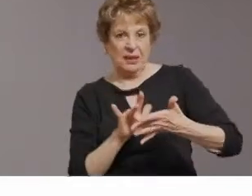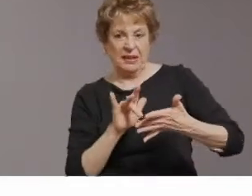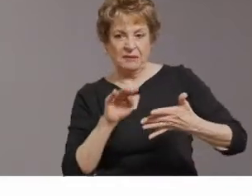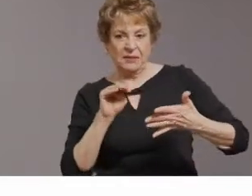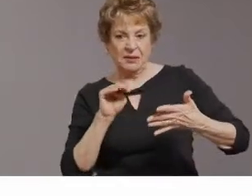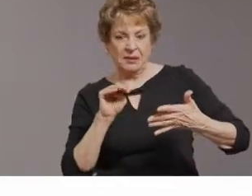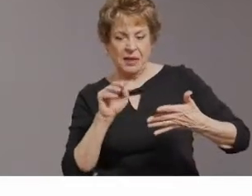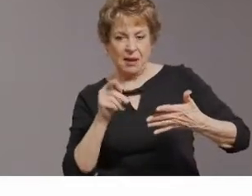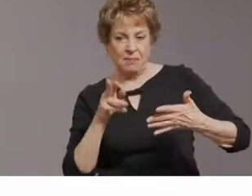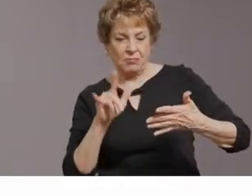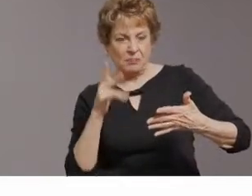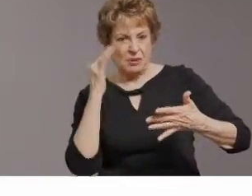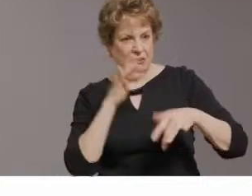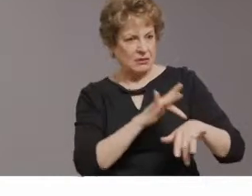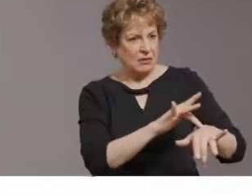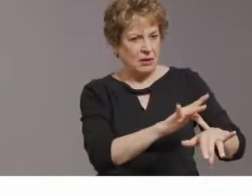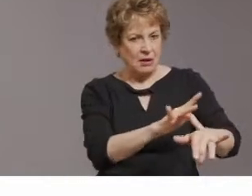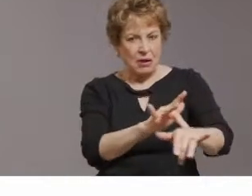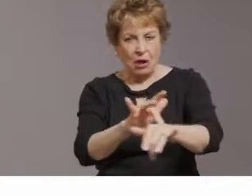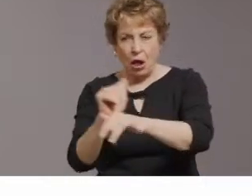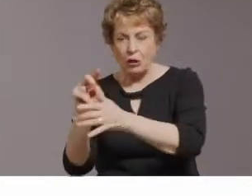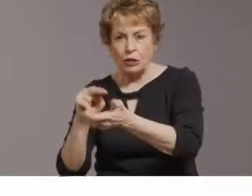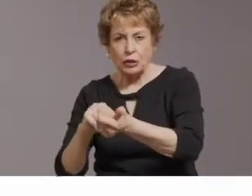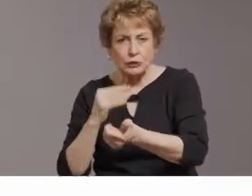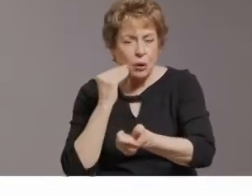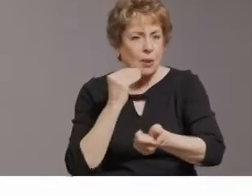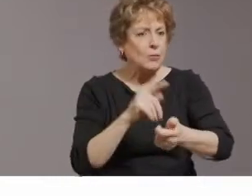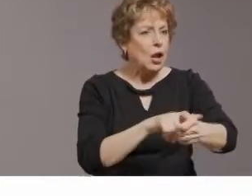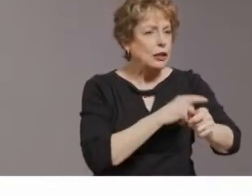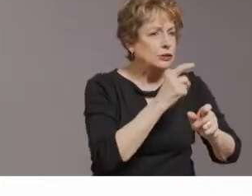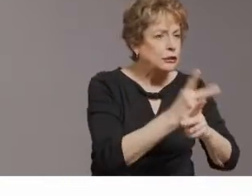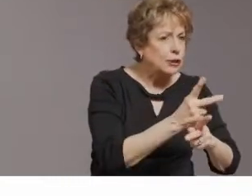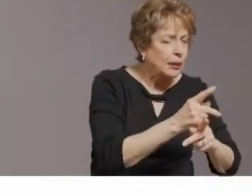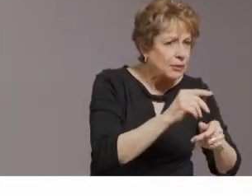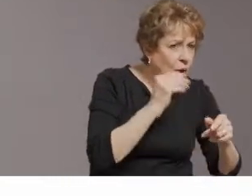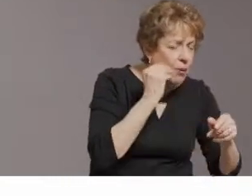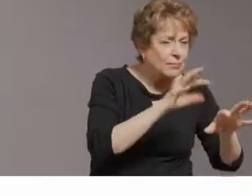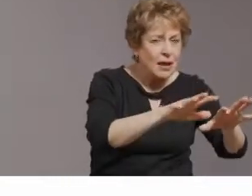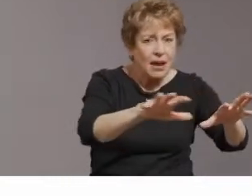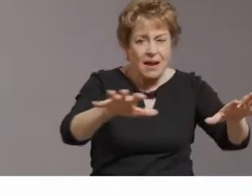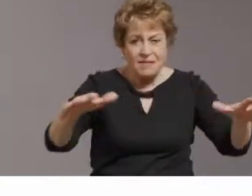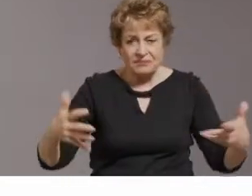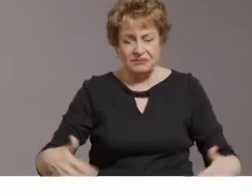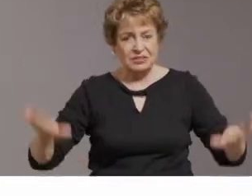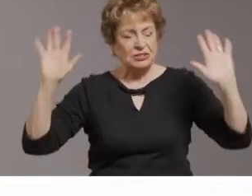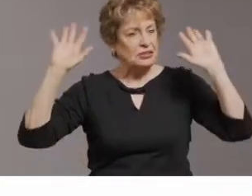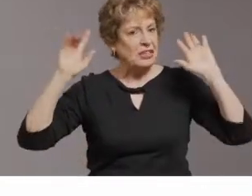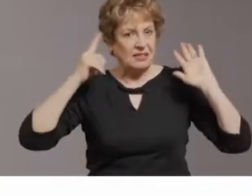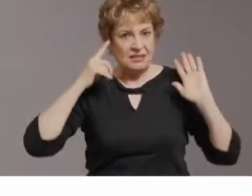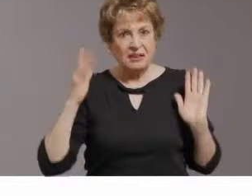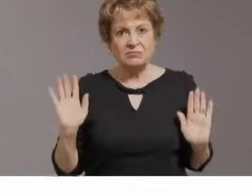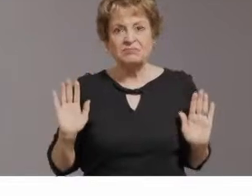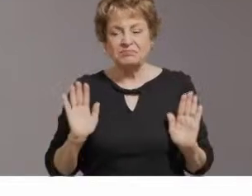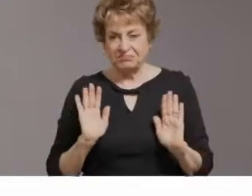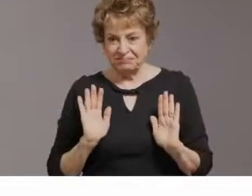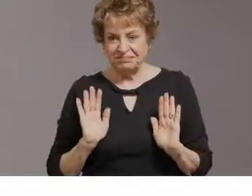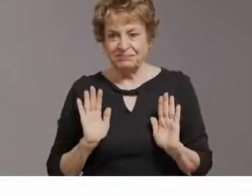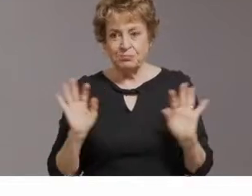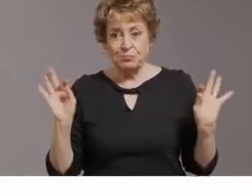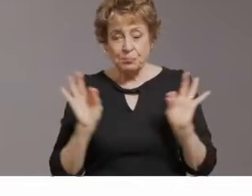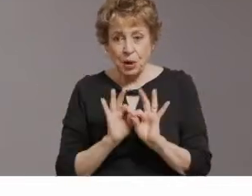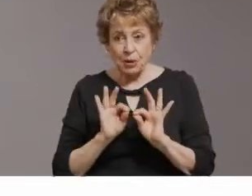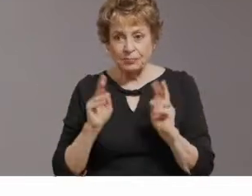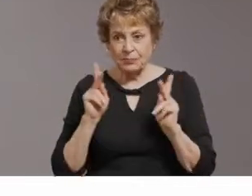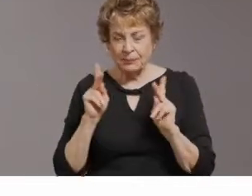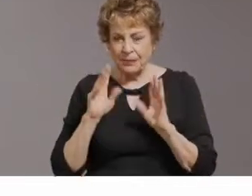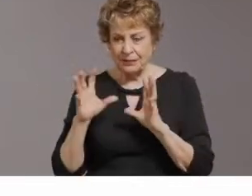living facilities. So again, that was a very vulnerable population that we were prioritizing here in Arizona, and we're glad to see that that program was